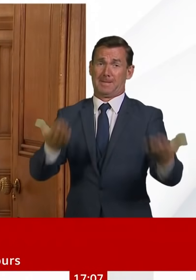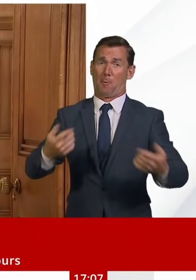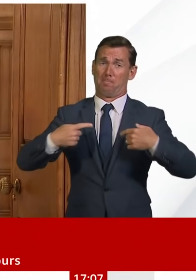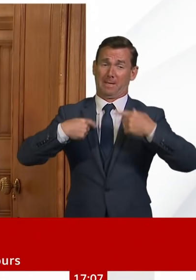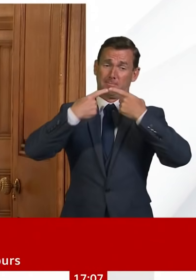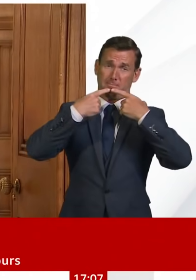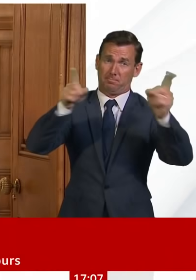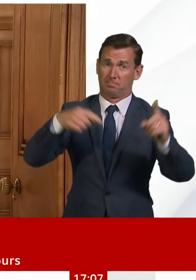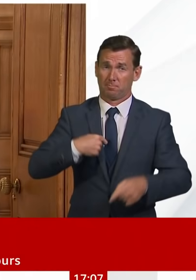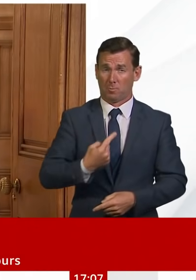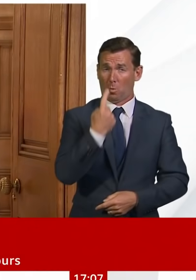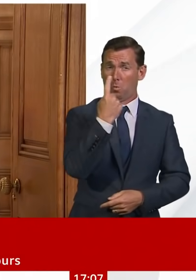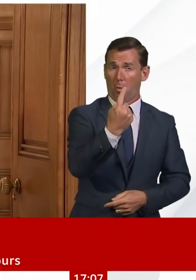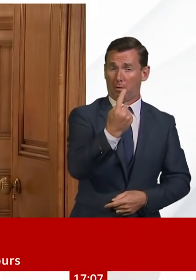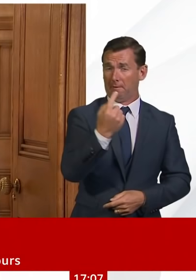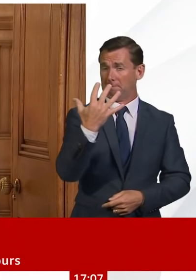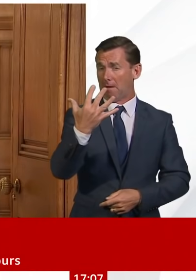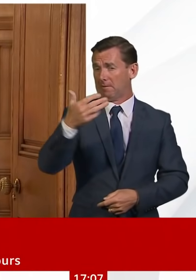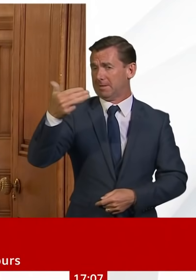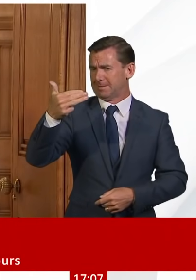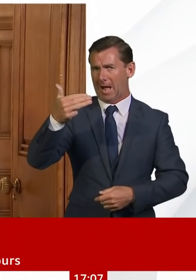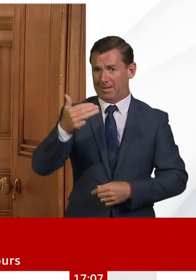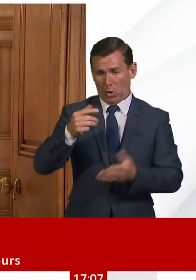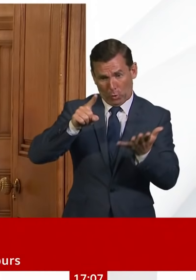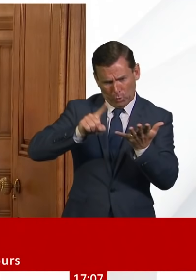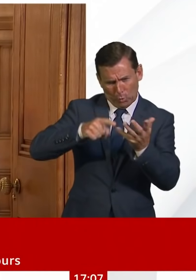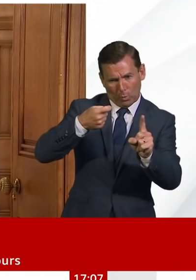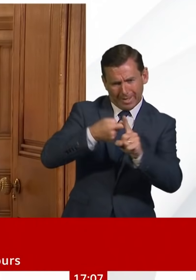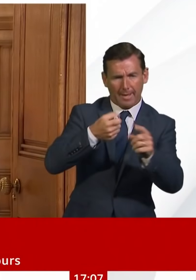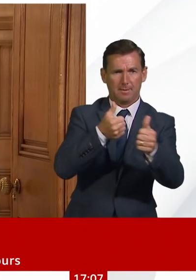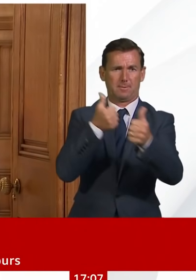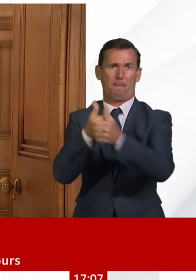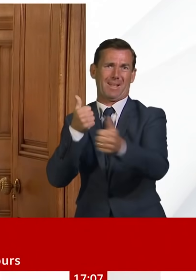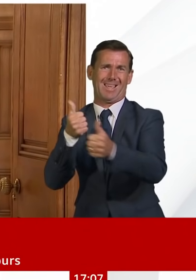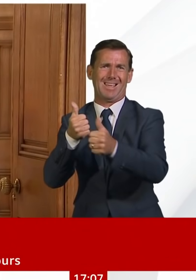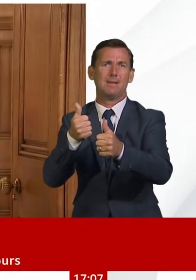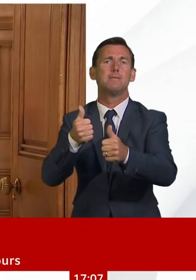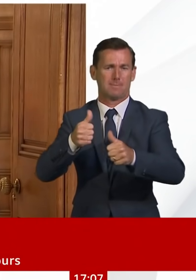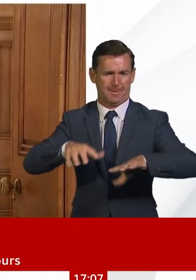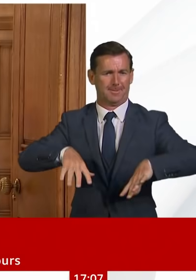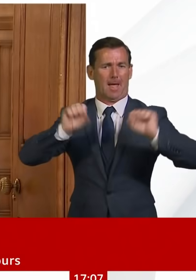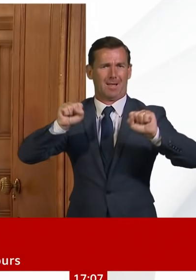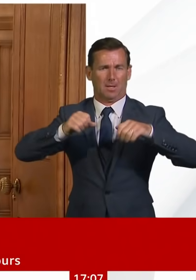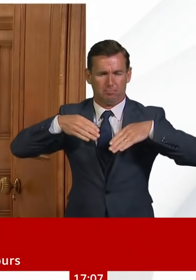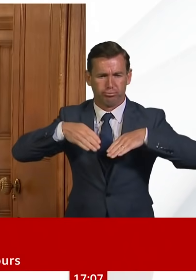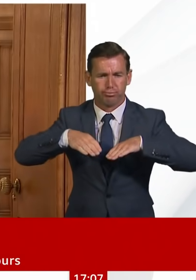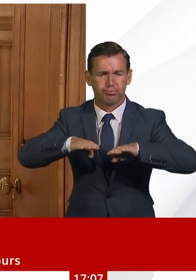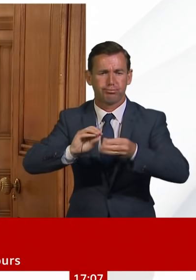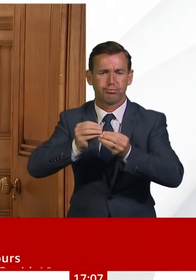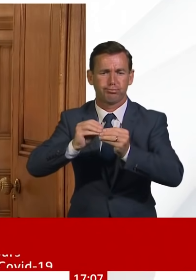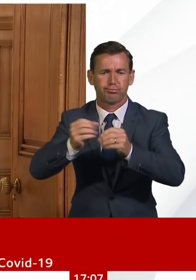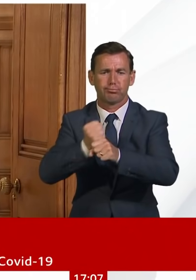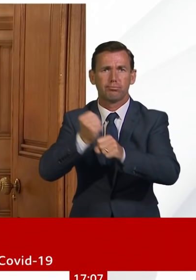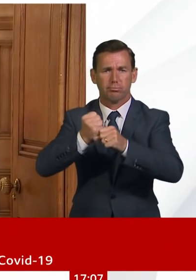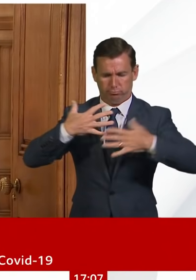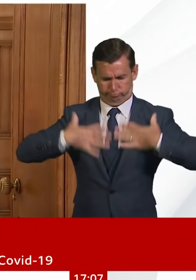with 159 potential UK manufacturers which are starting to come on stream. I've said many times that